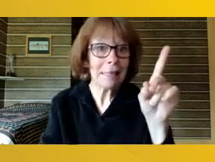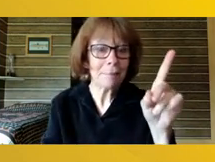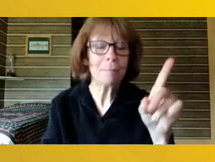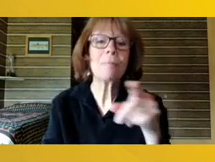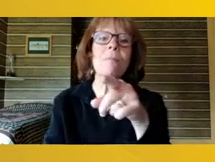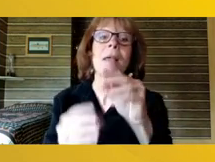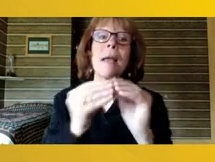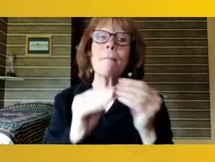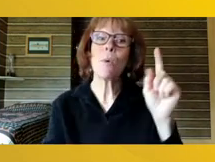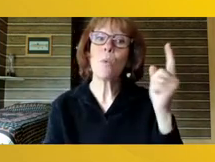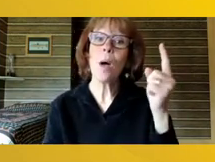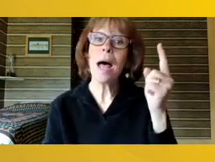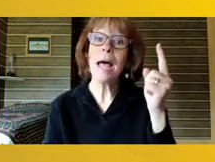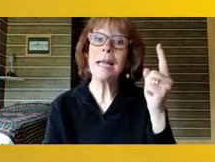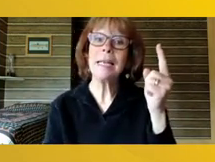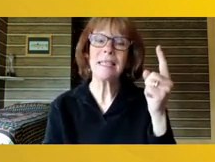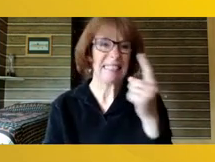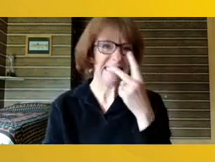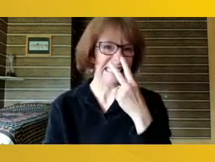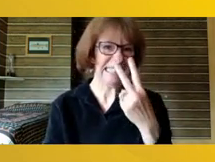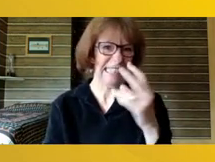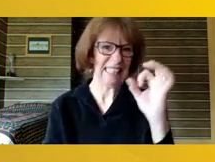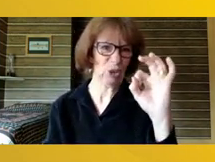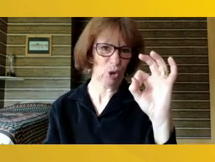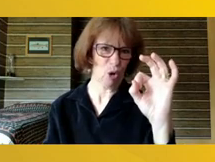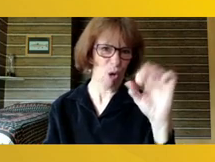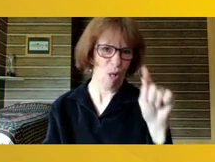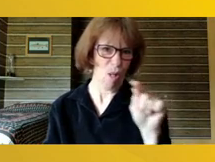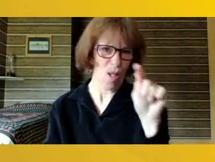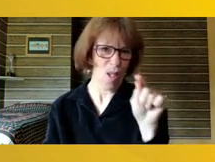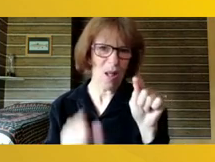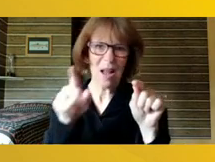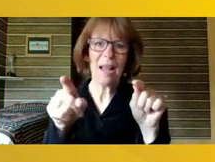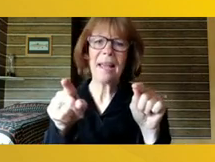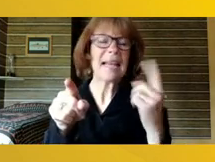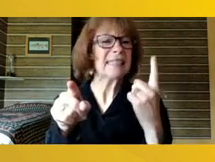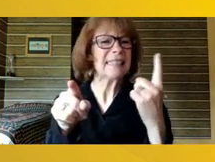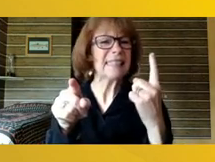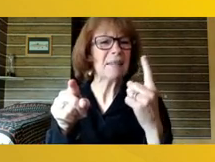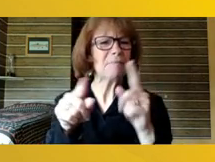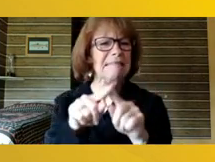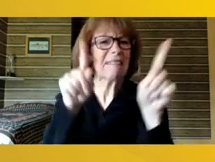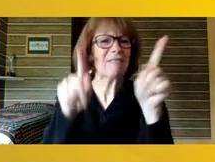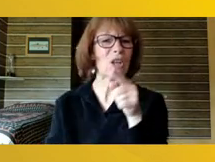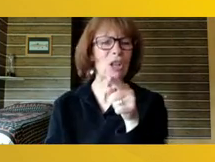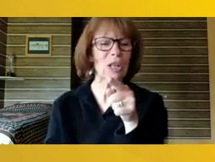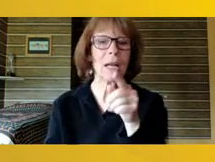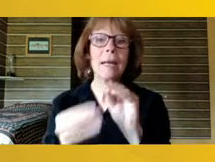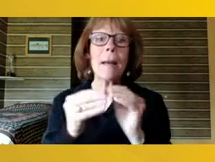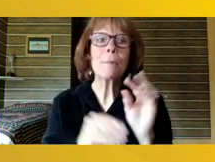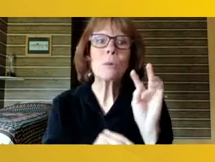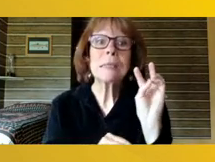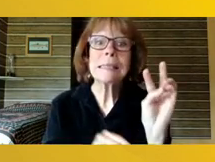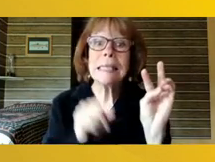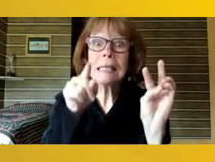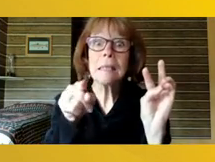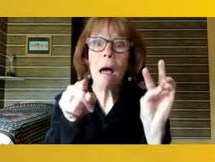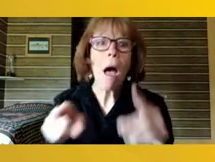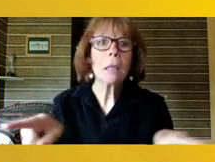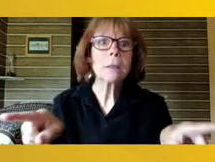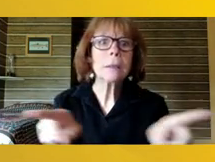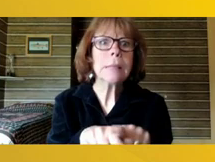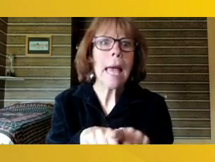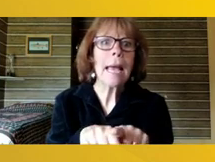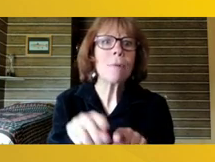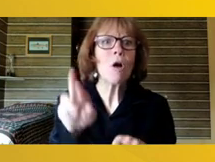has a unique mark on the right side of the fluke, and whale six has that same unique mark on the right side of